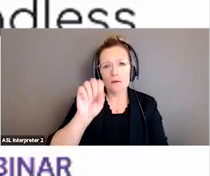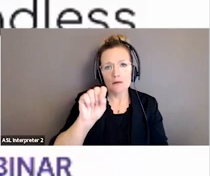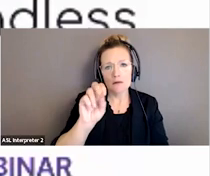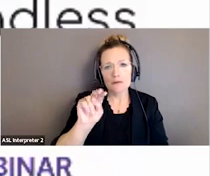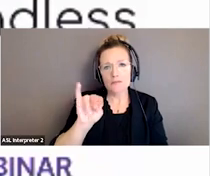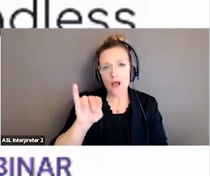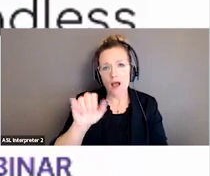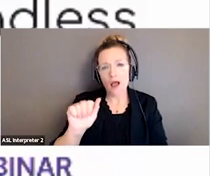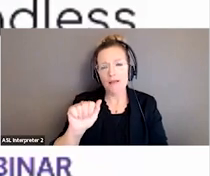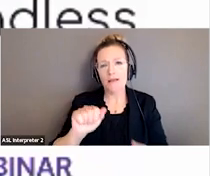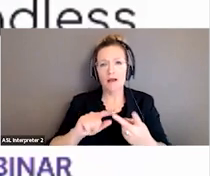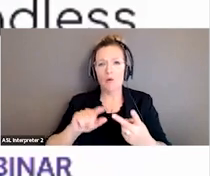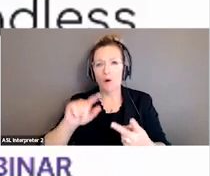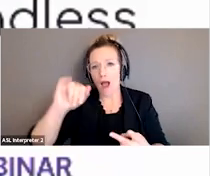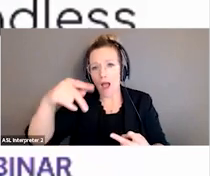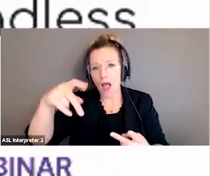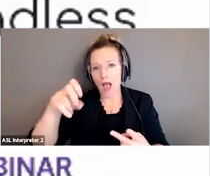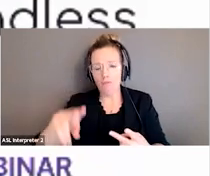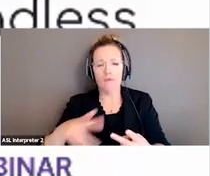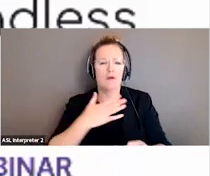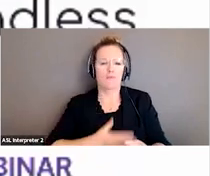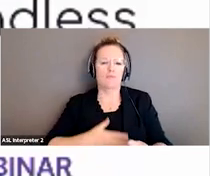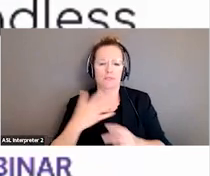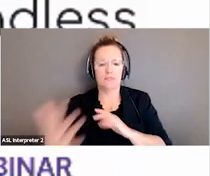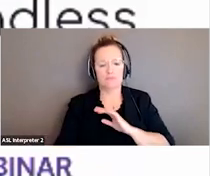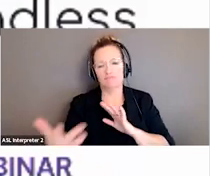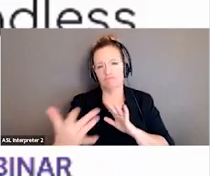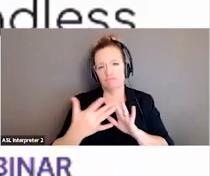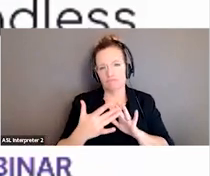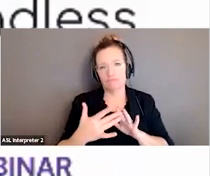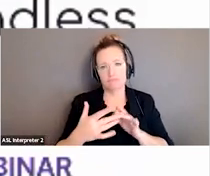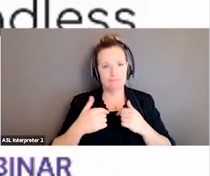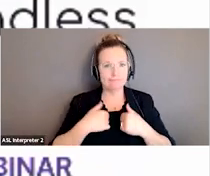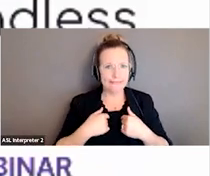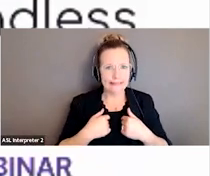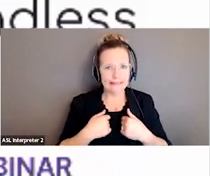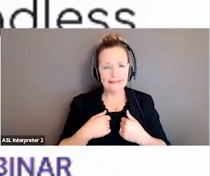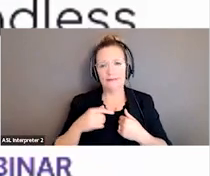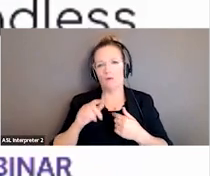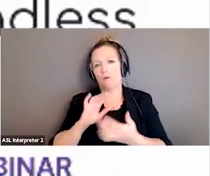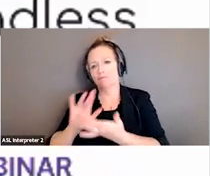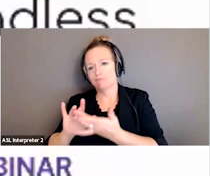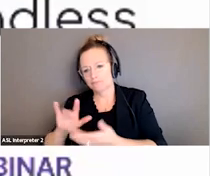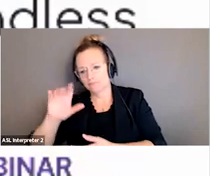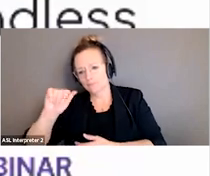Alex or myself for an introduction, and we can just walk you through the different options that we have available.